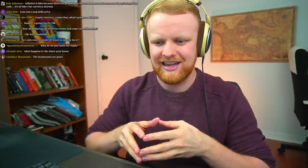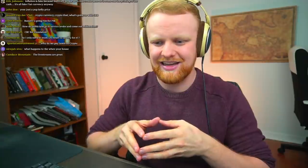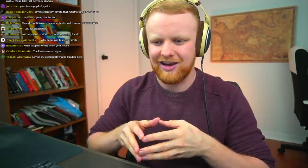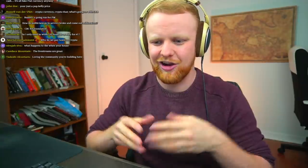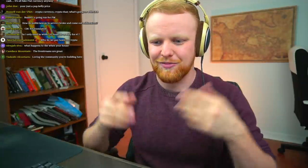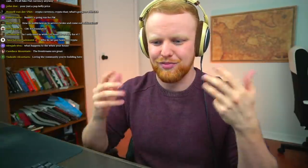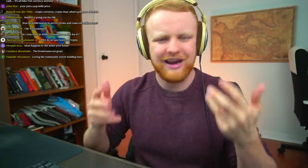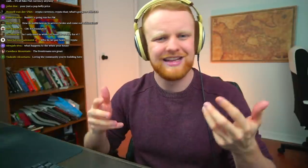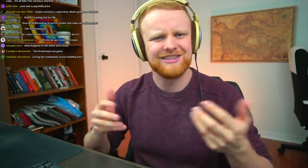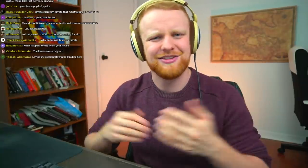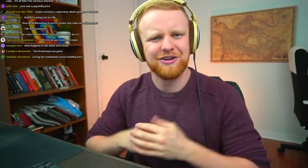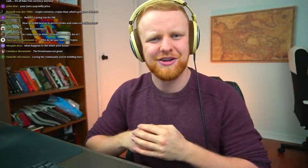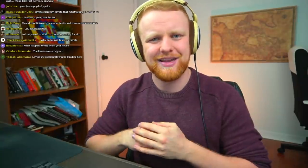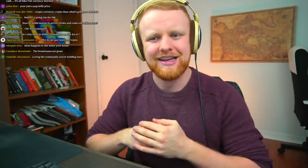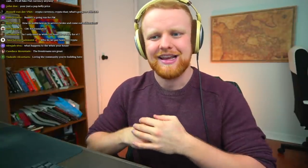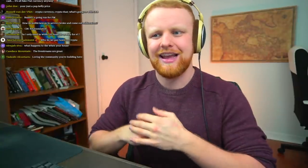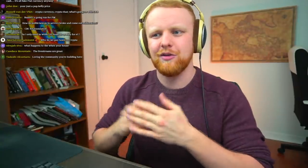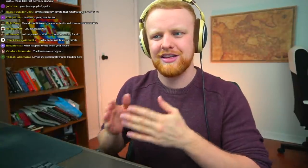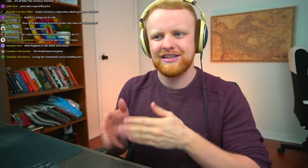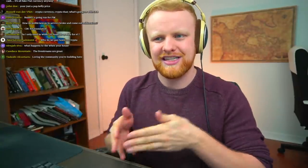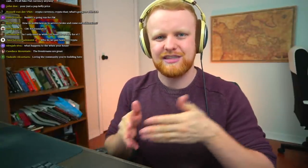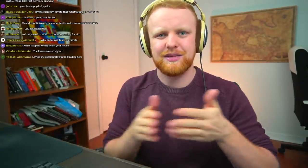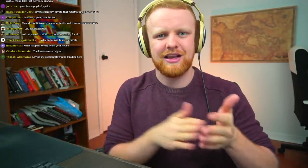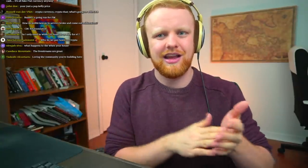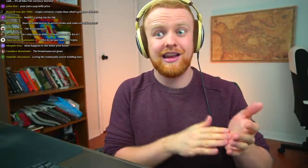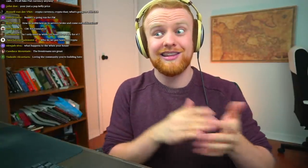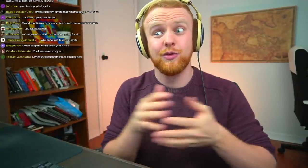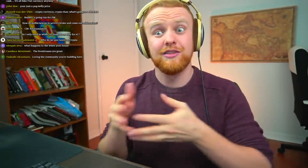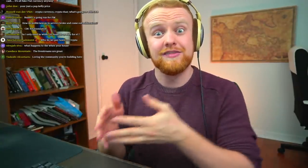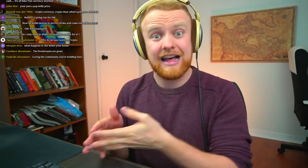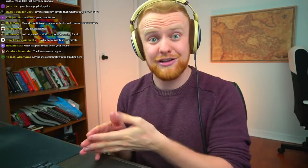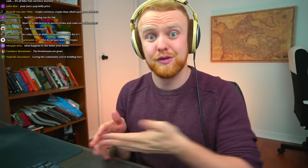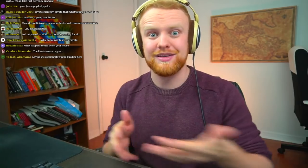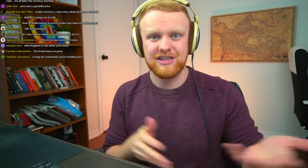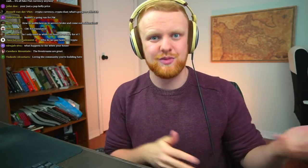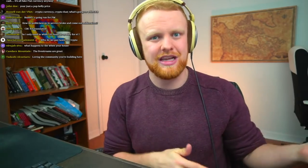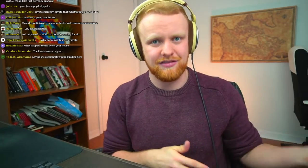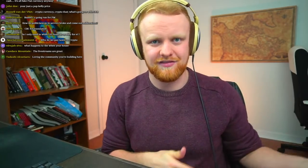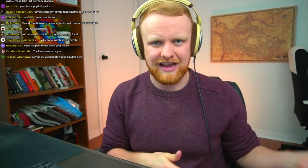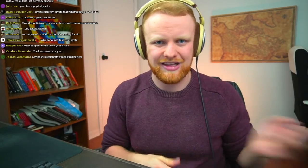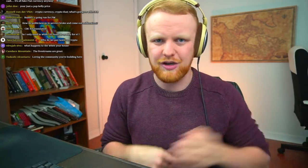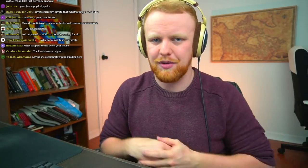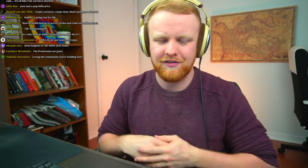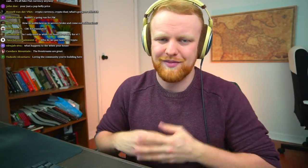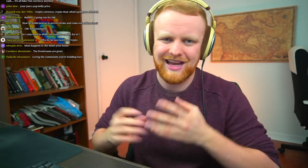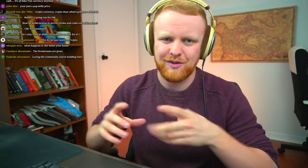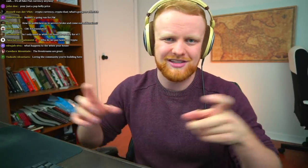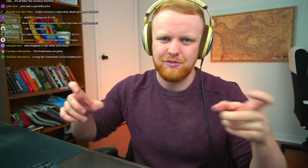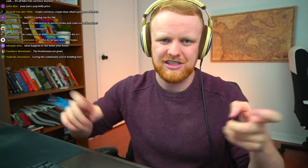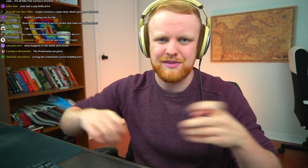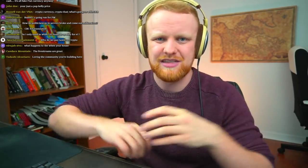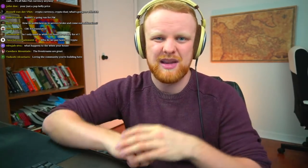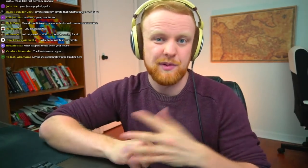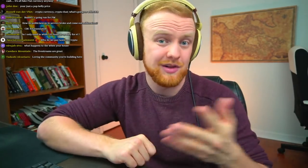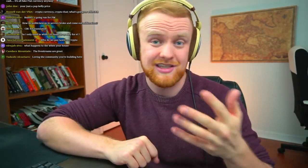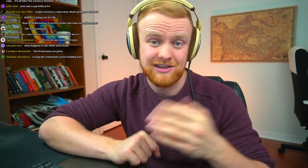exists in our brains. Do you know what I mean? It only exists and it is only valuable because we give it value. Apart from that, what's a piece of paper? What's a zero in a